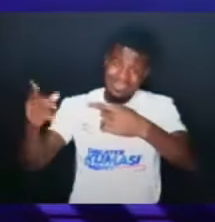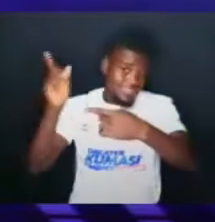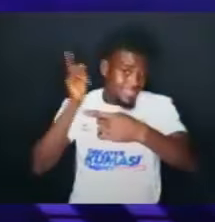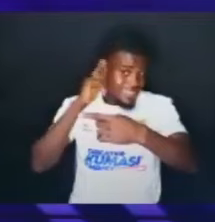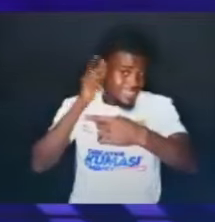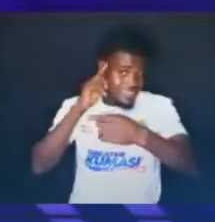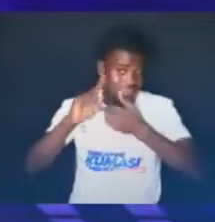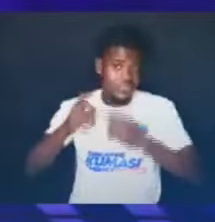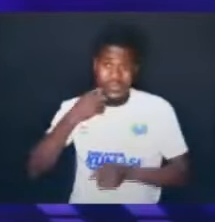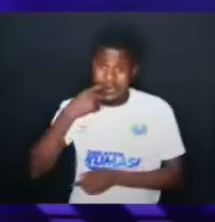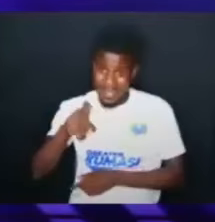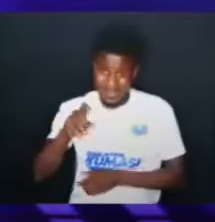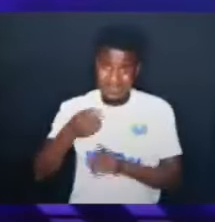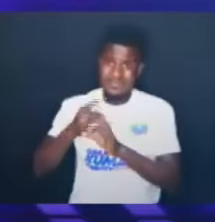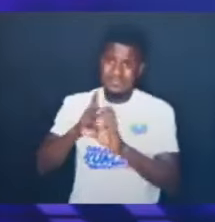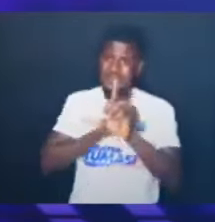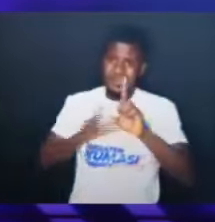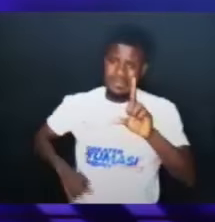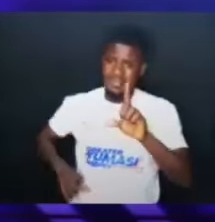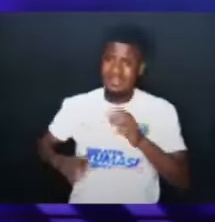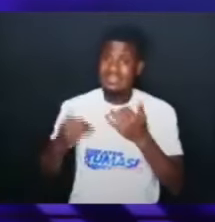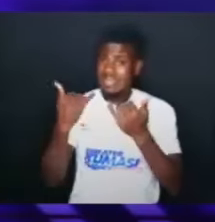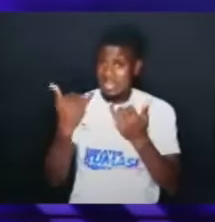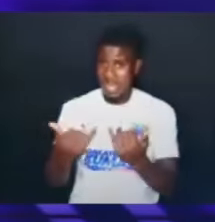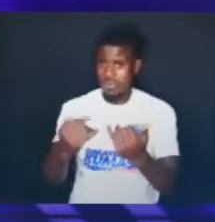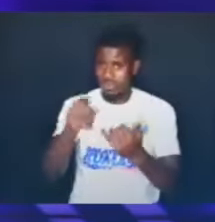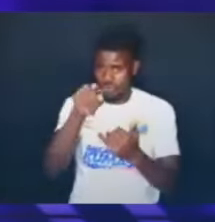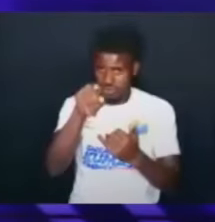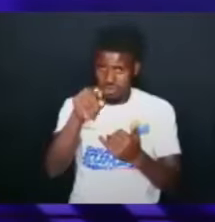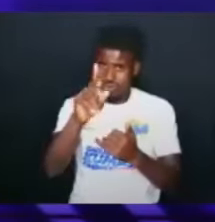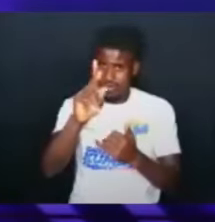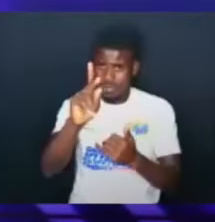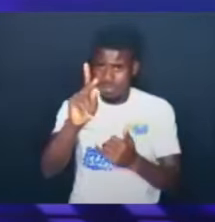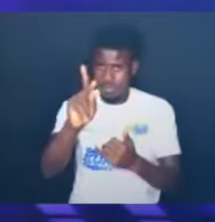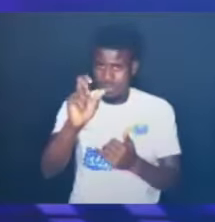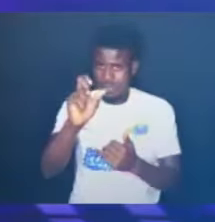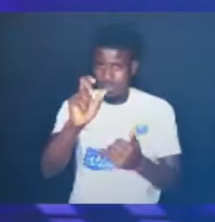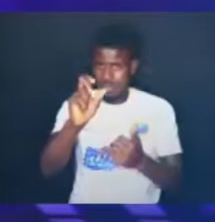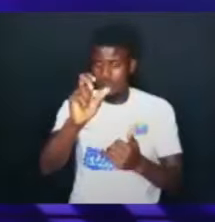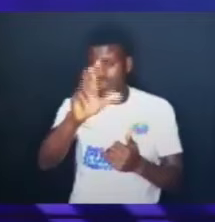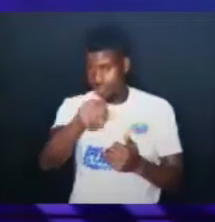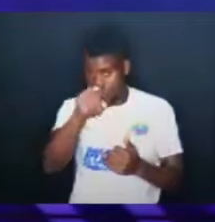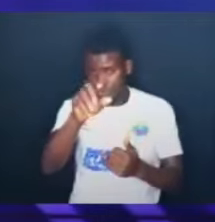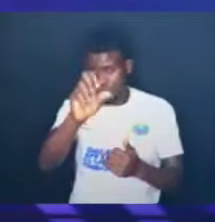Let's listen to the instructions from the Lord. Now go. Attack the